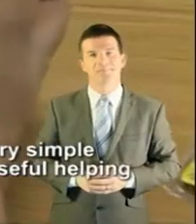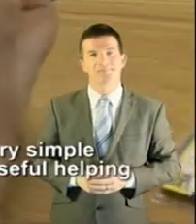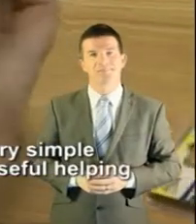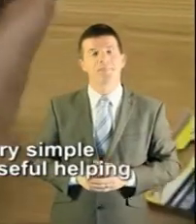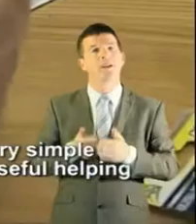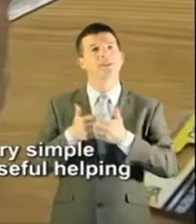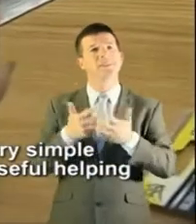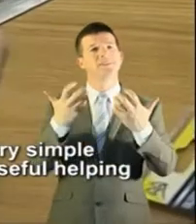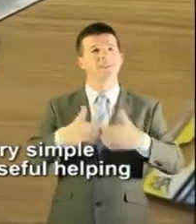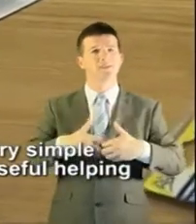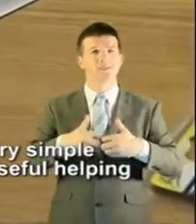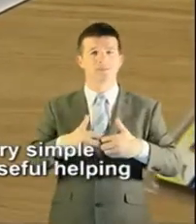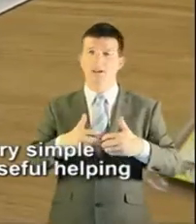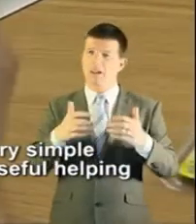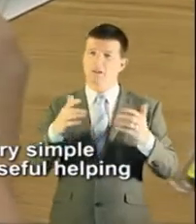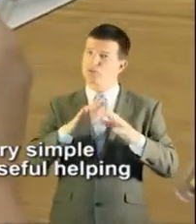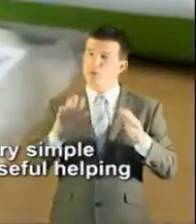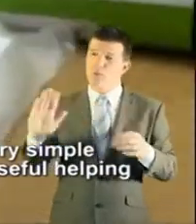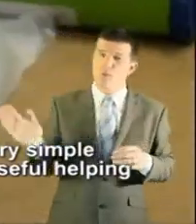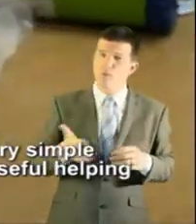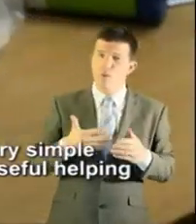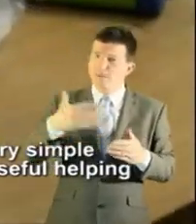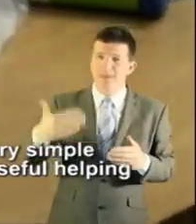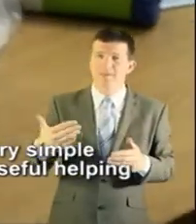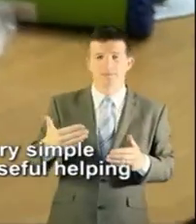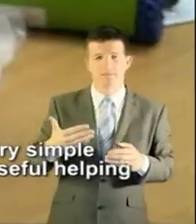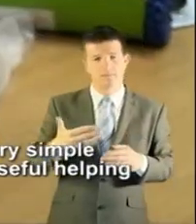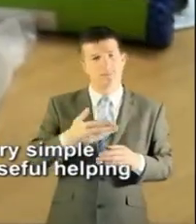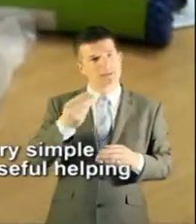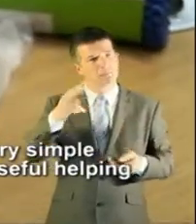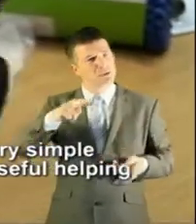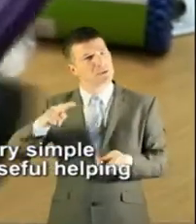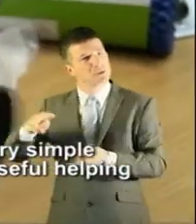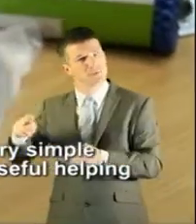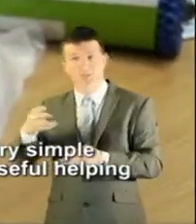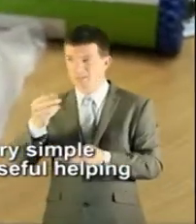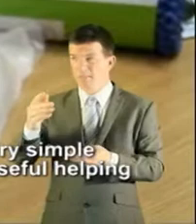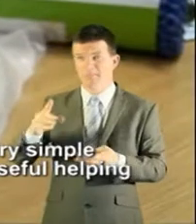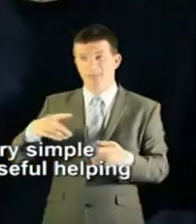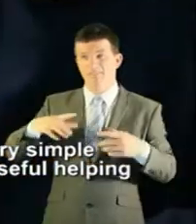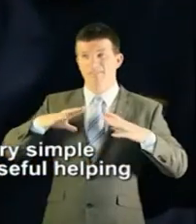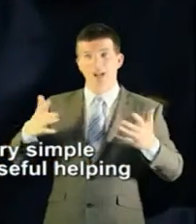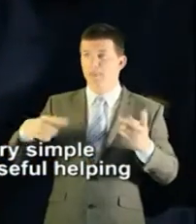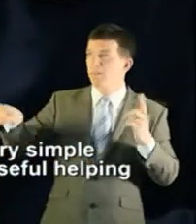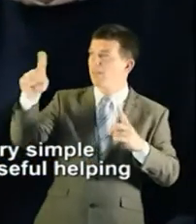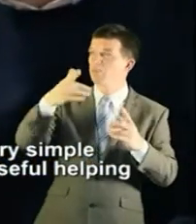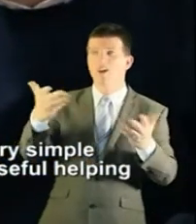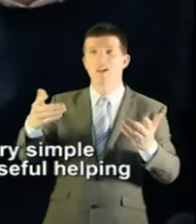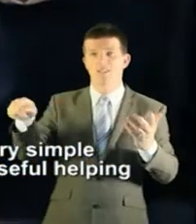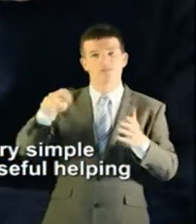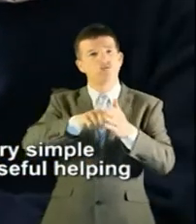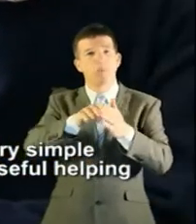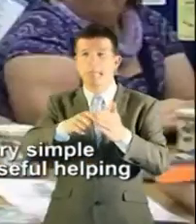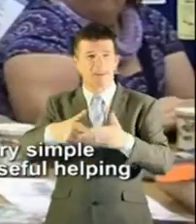Assistive technology need not be high-tech. Some very simple products available on the high street can be just as useful in helping people